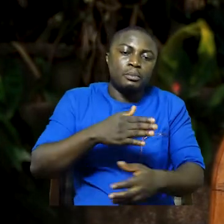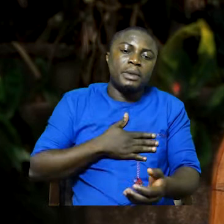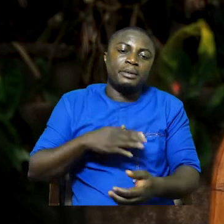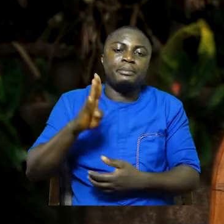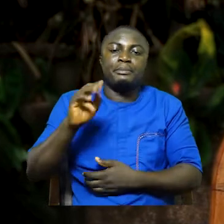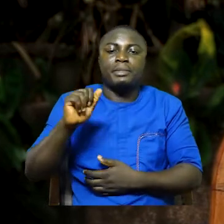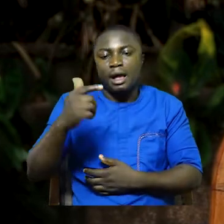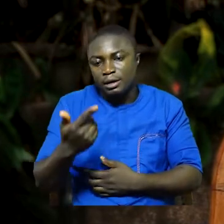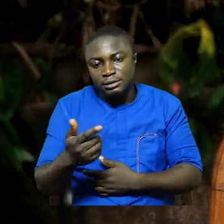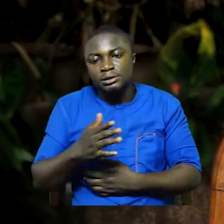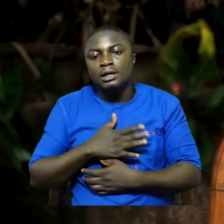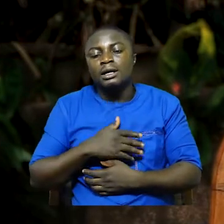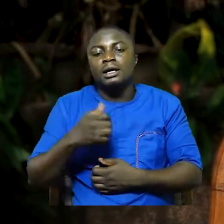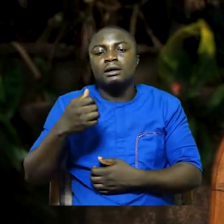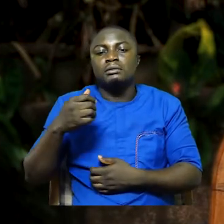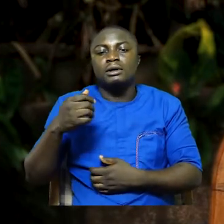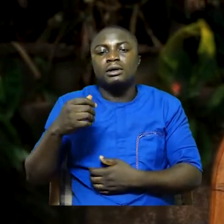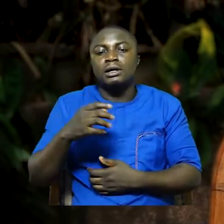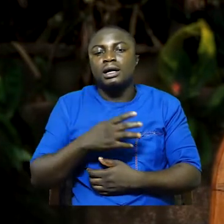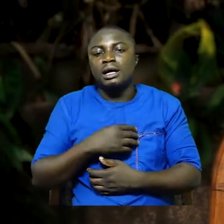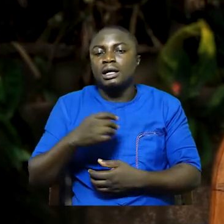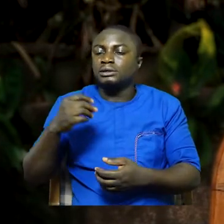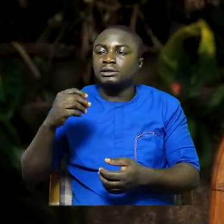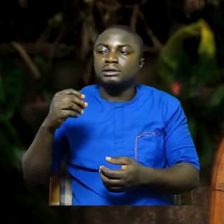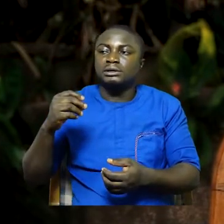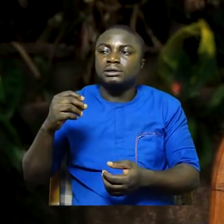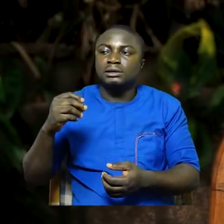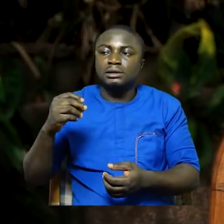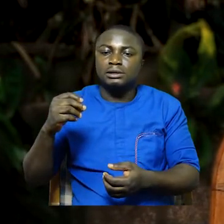climbed. My bag fell off from my shoulders. Car climbed my bag